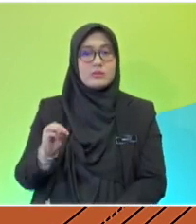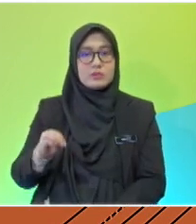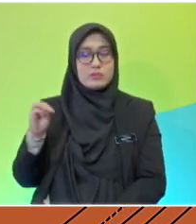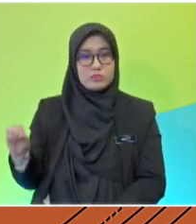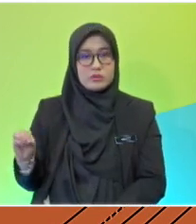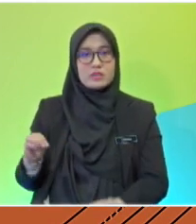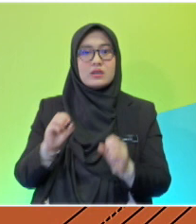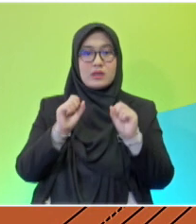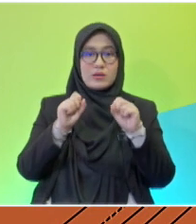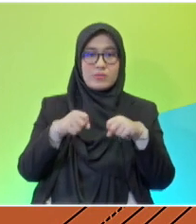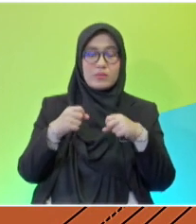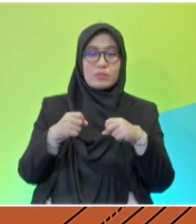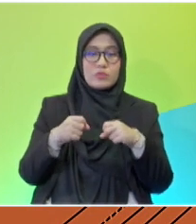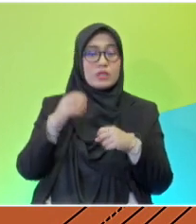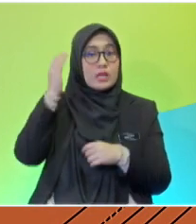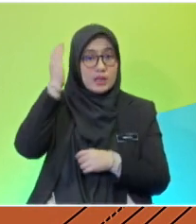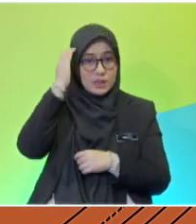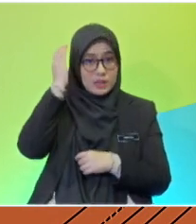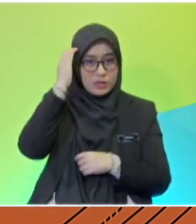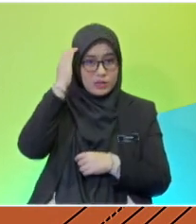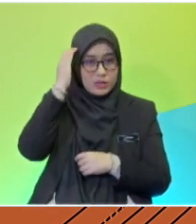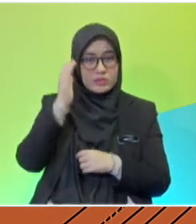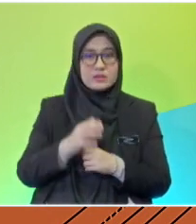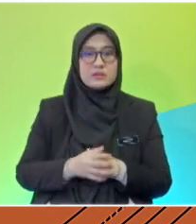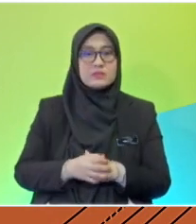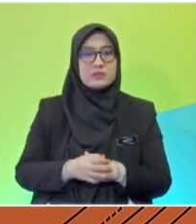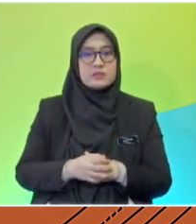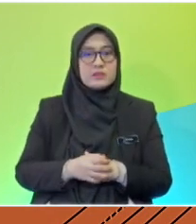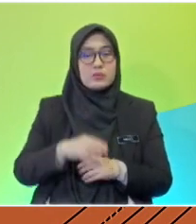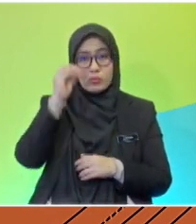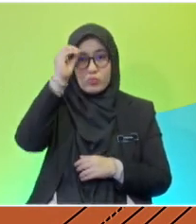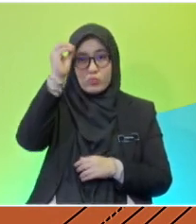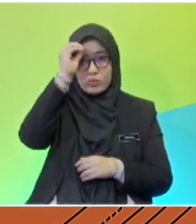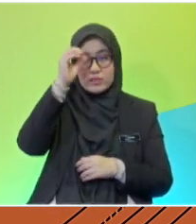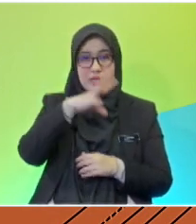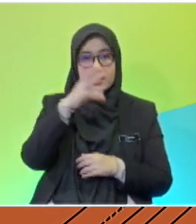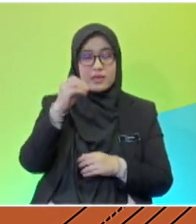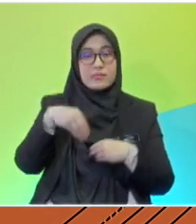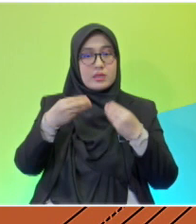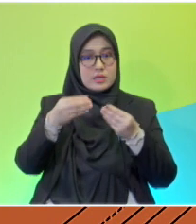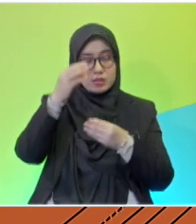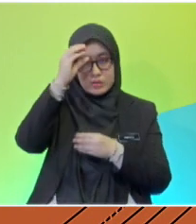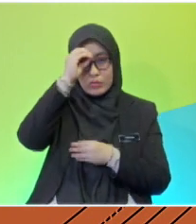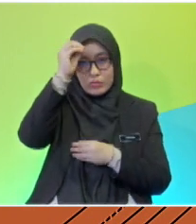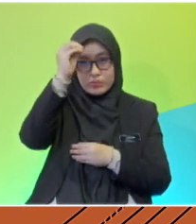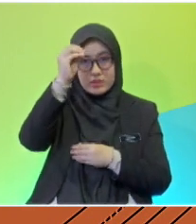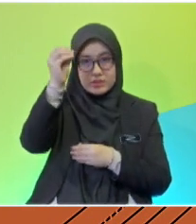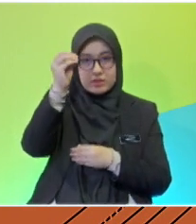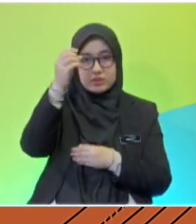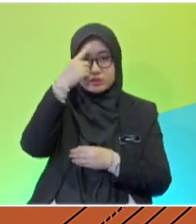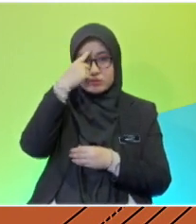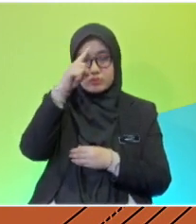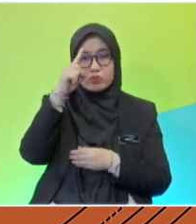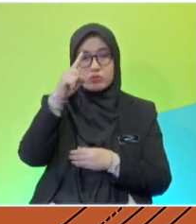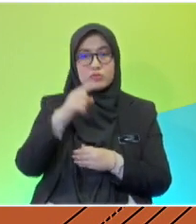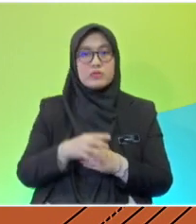with little or no support the attitude or opinion of the writer in the reading text titled My Trip to Morocco, because this